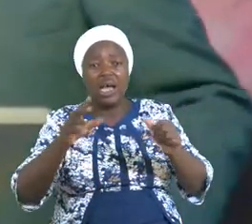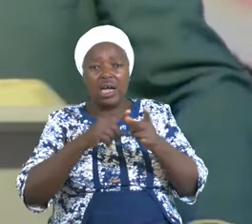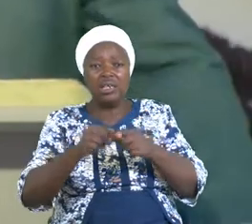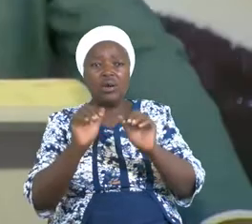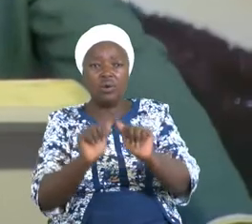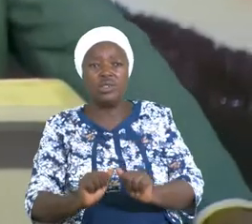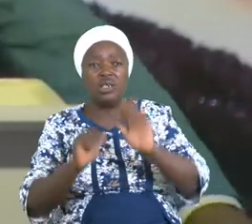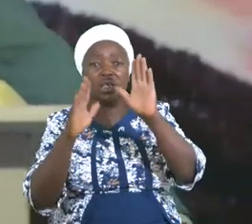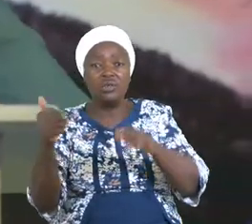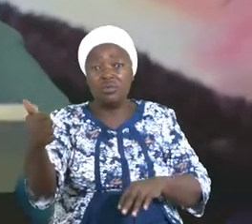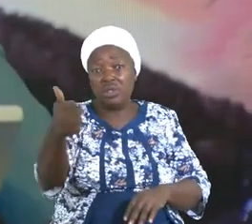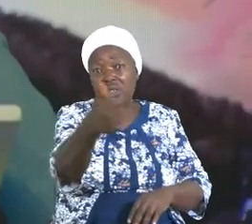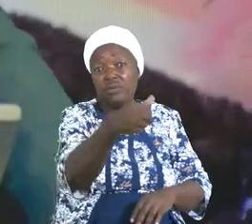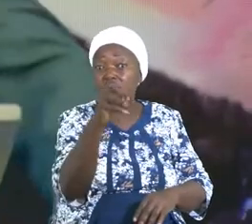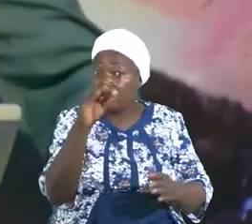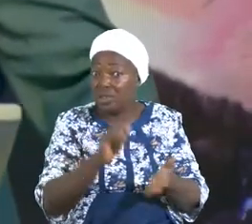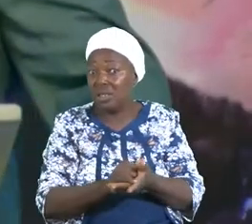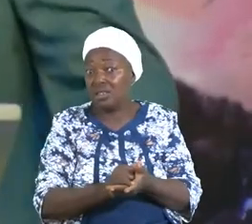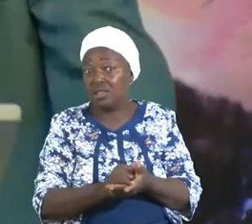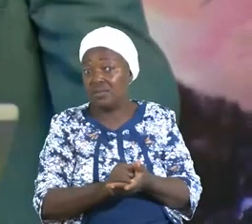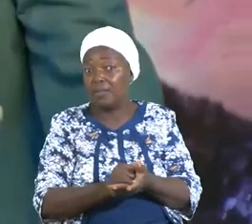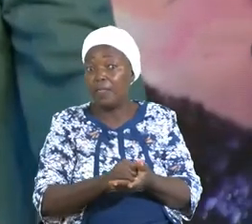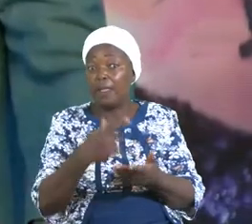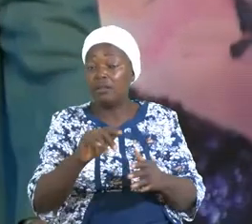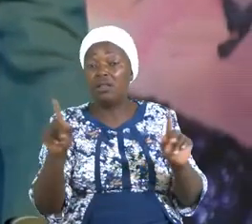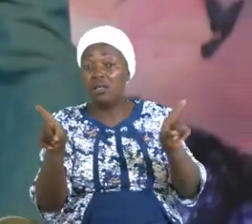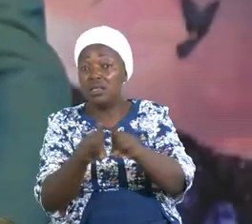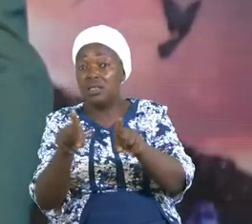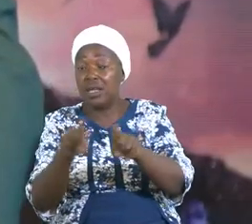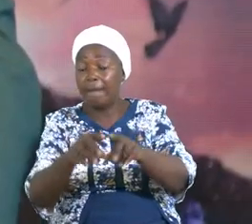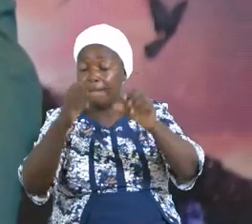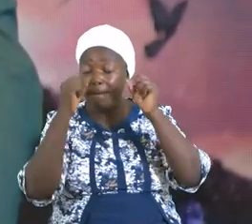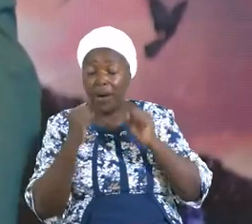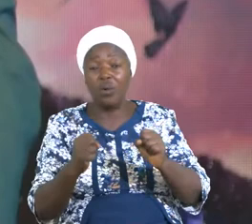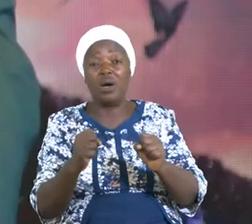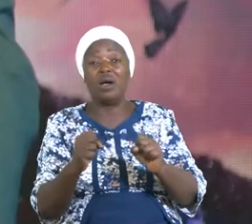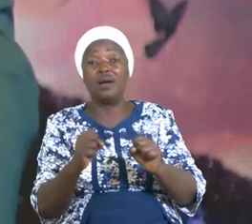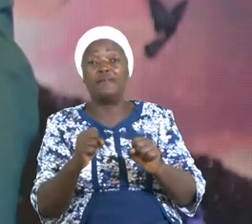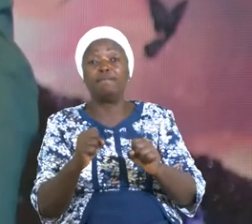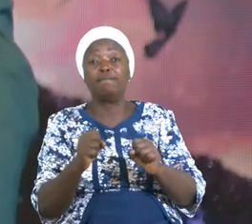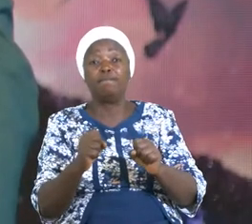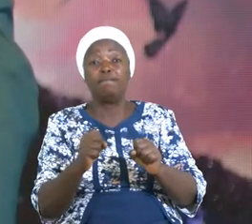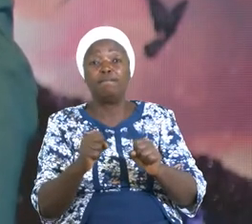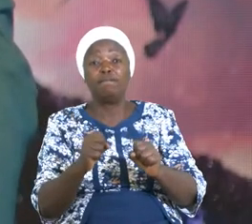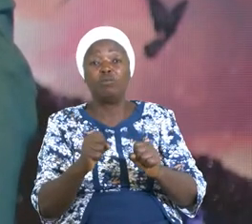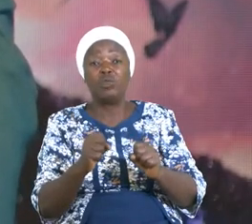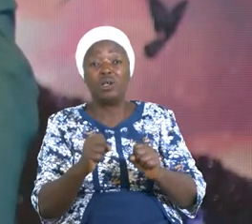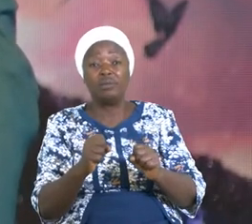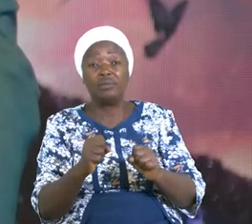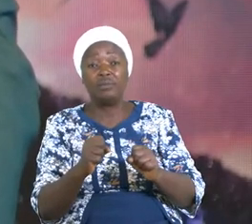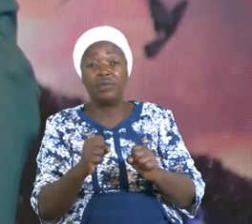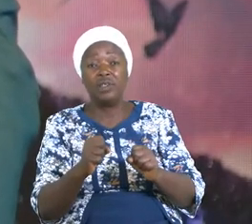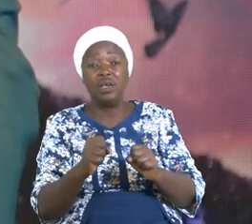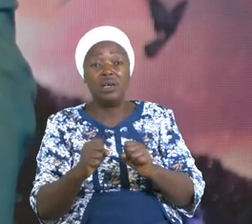yourself so that the same power, heart,